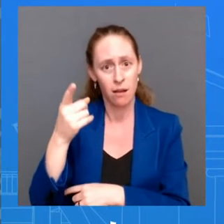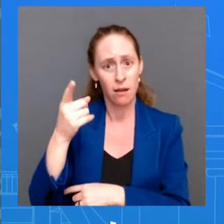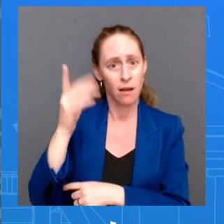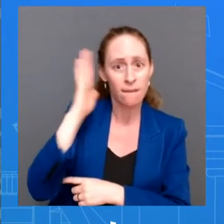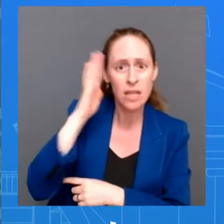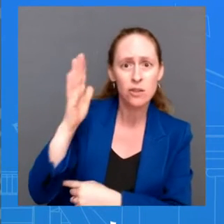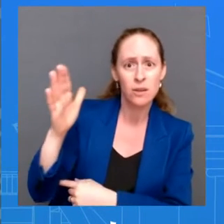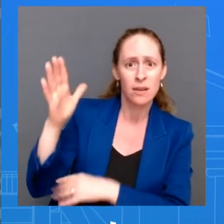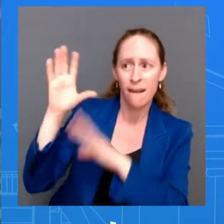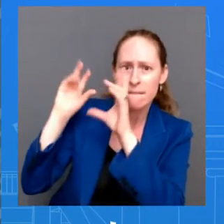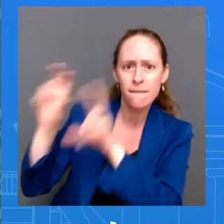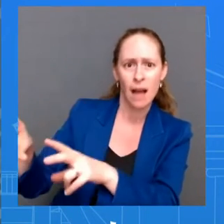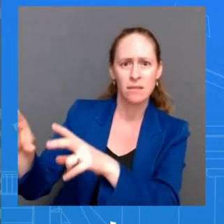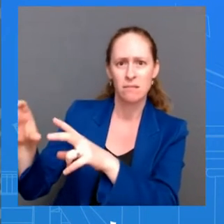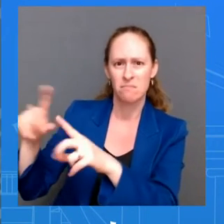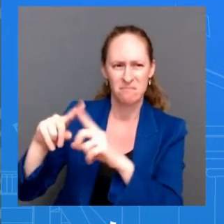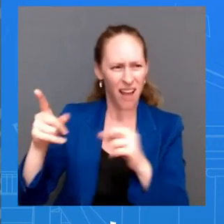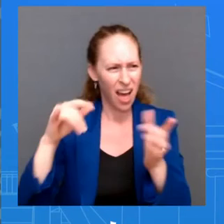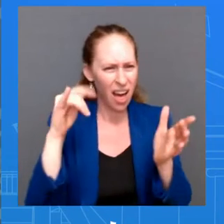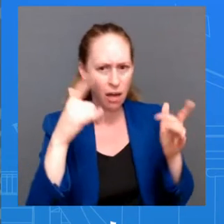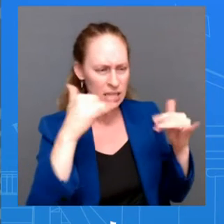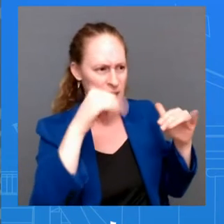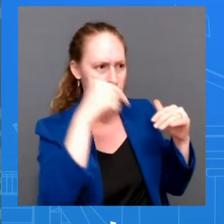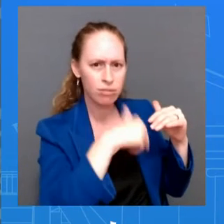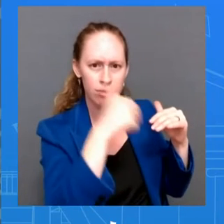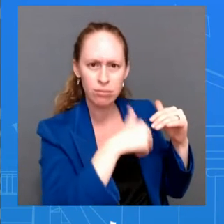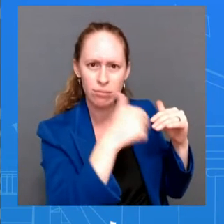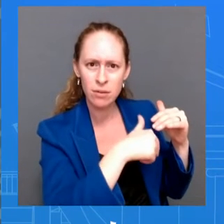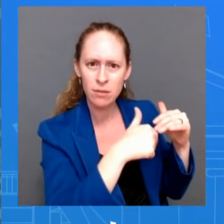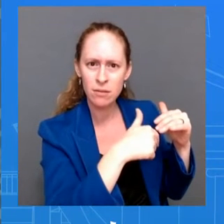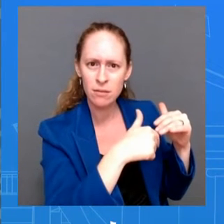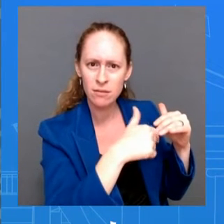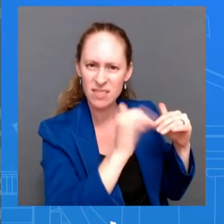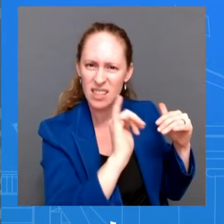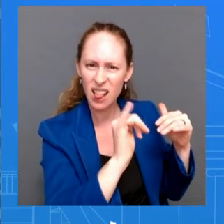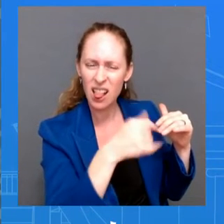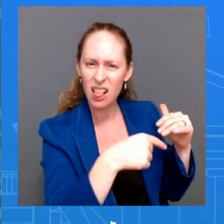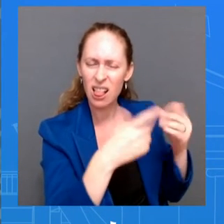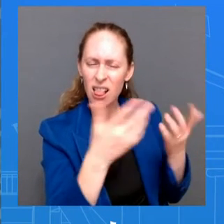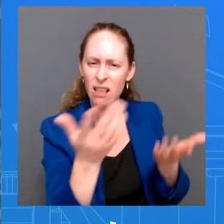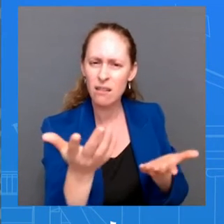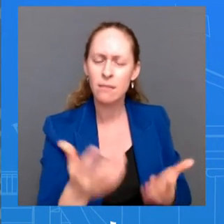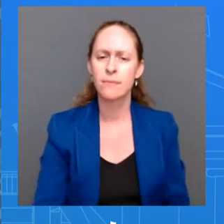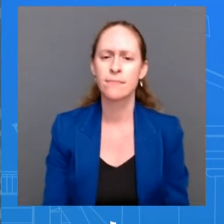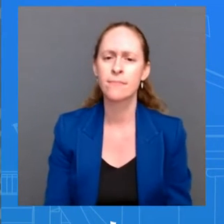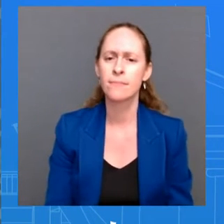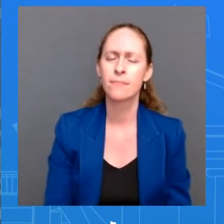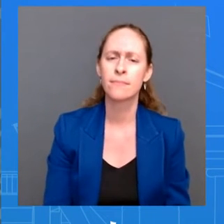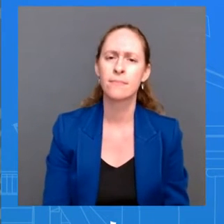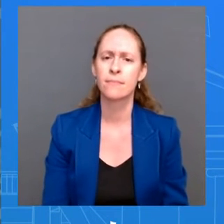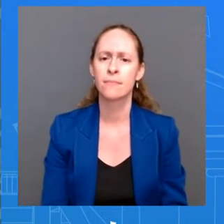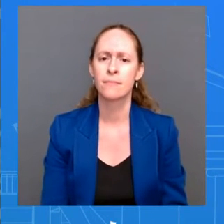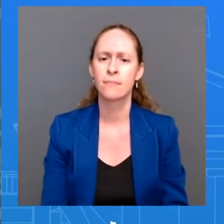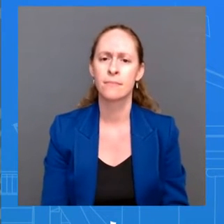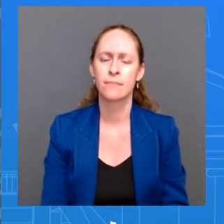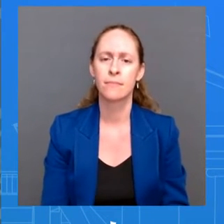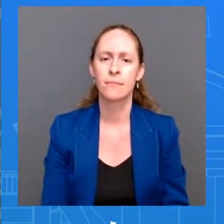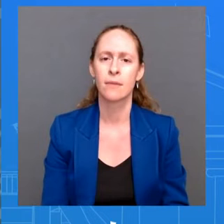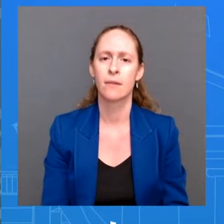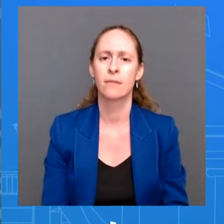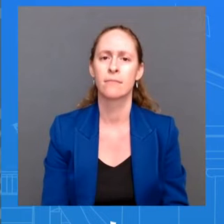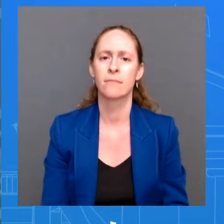is, you know, this is a historic piece of legislation. It is going to be a game changer for so